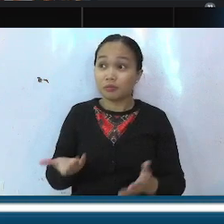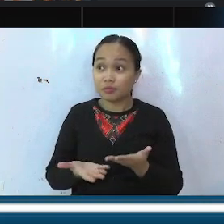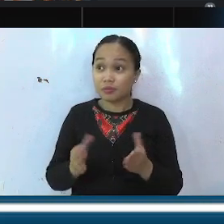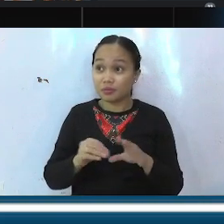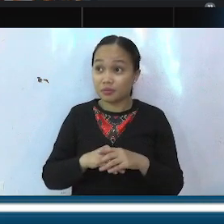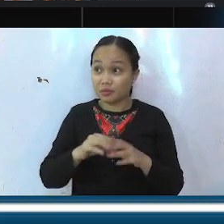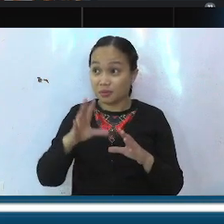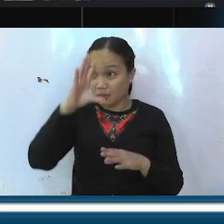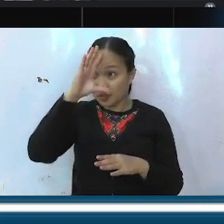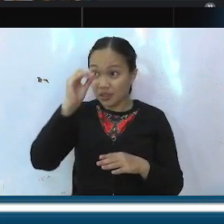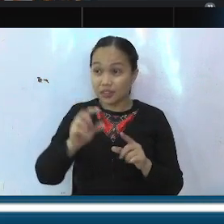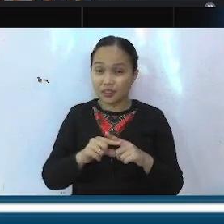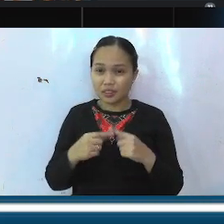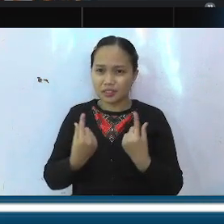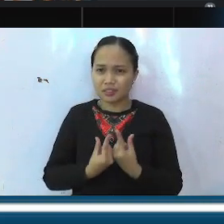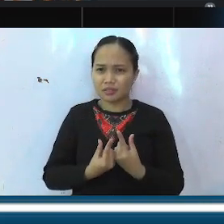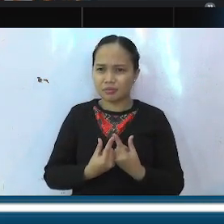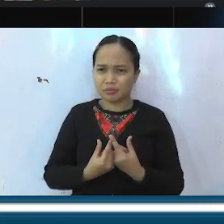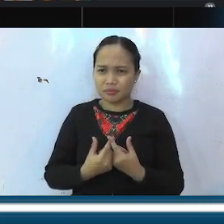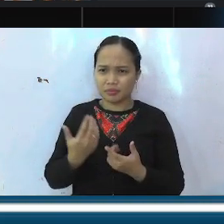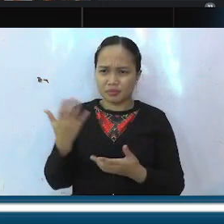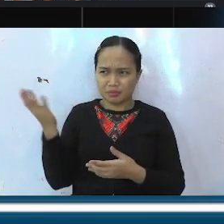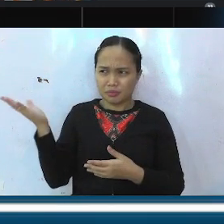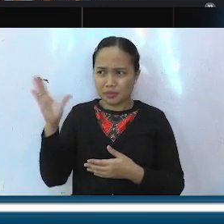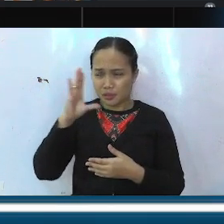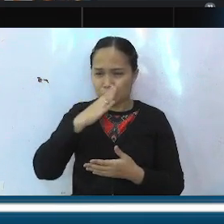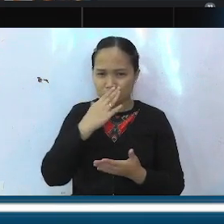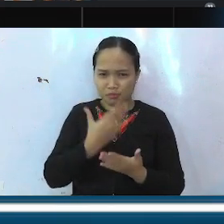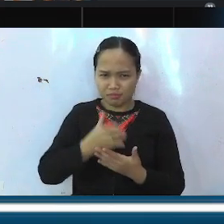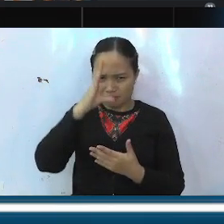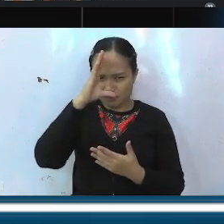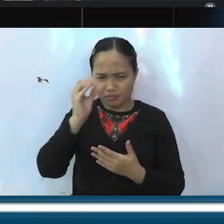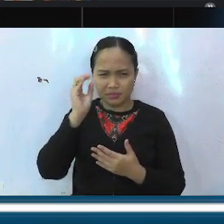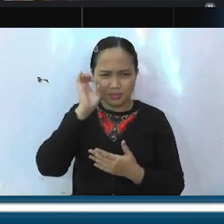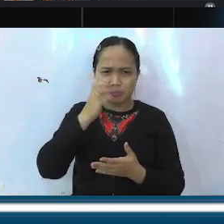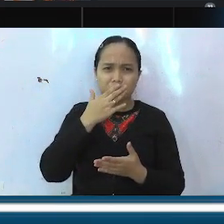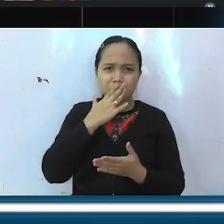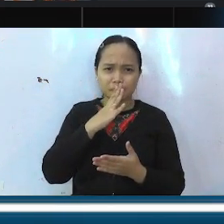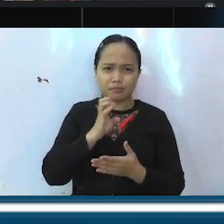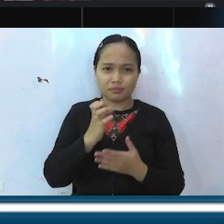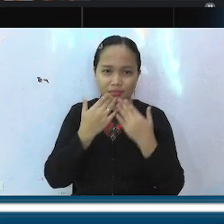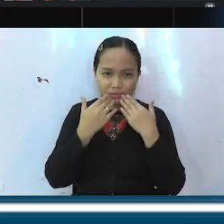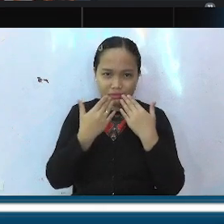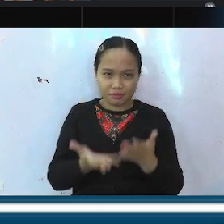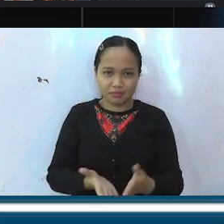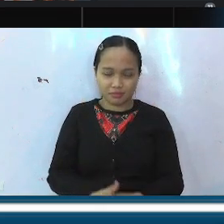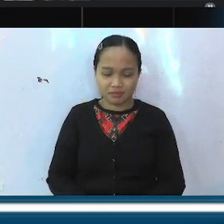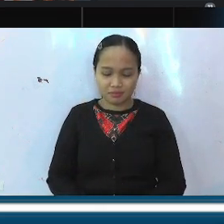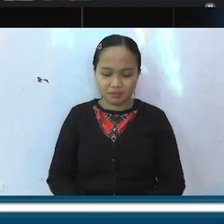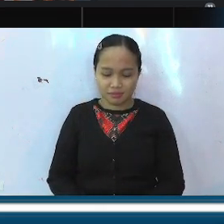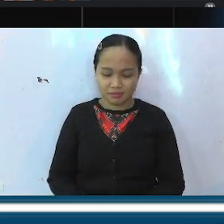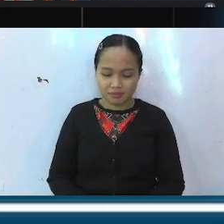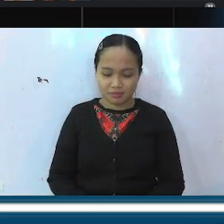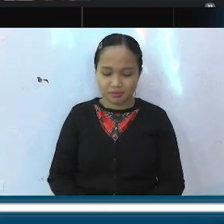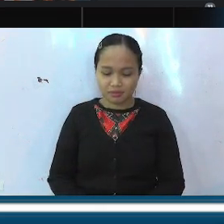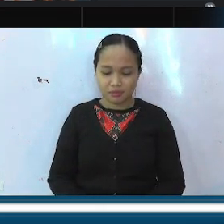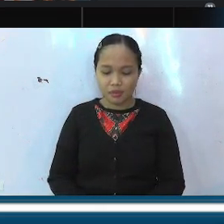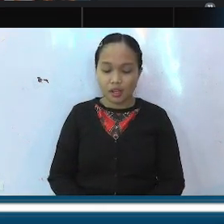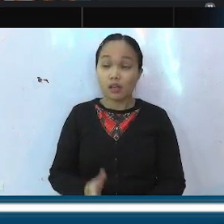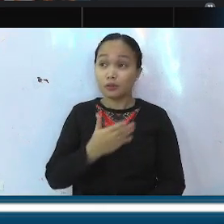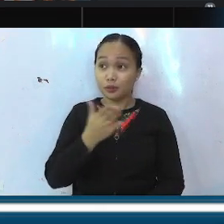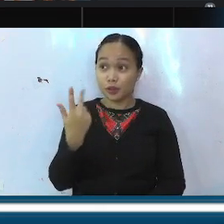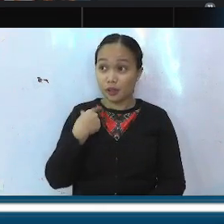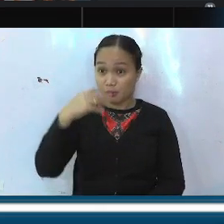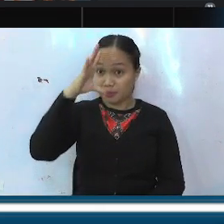group, this is a good man. Be thankful. Like you just said, be thankful. Amen. Be thankful you have a man